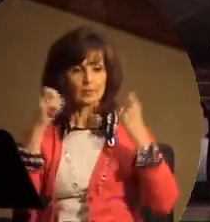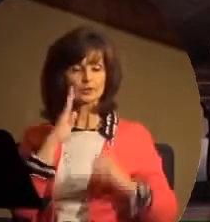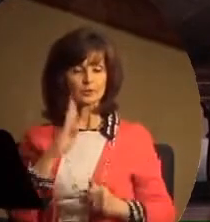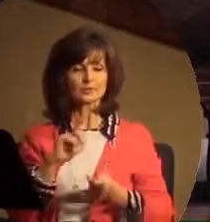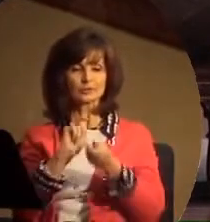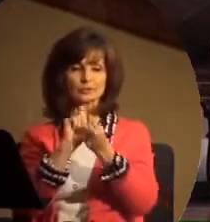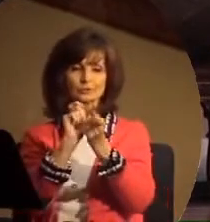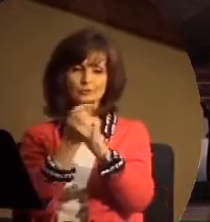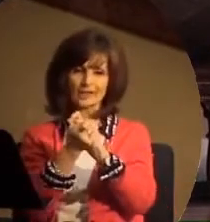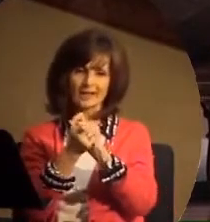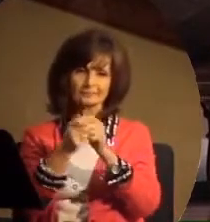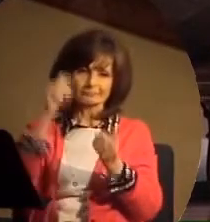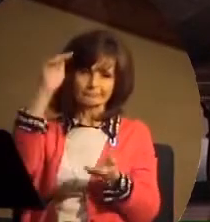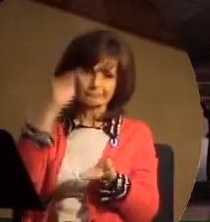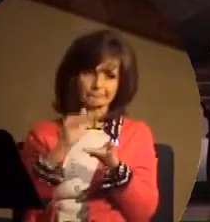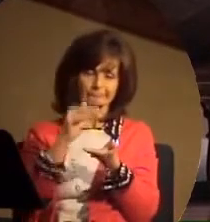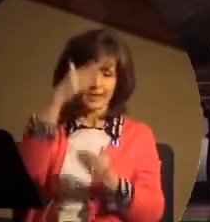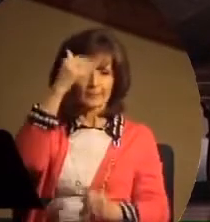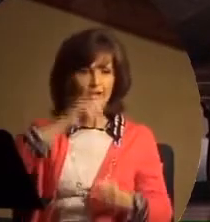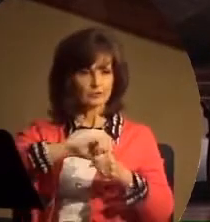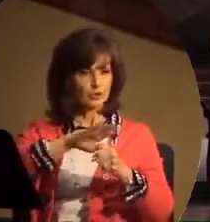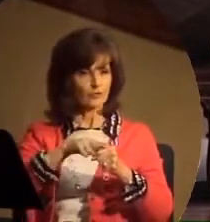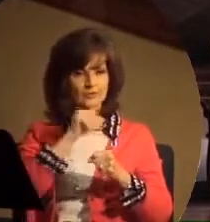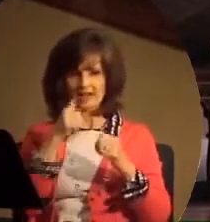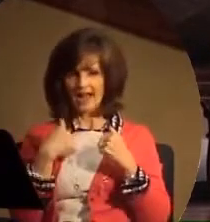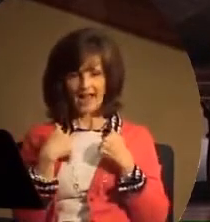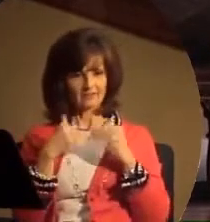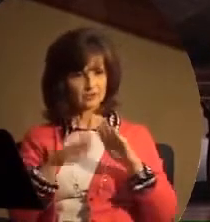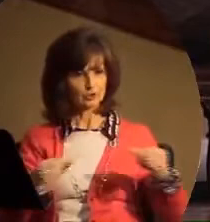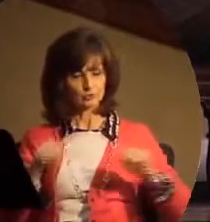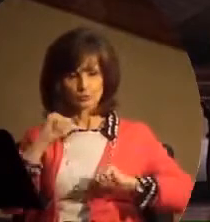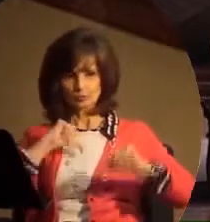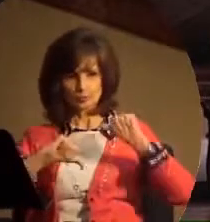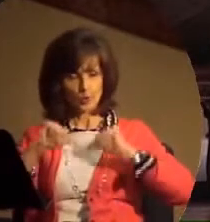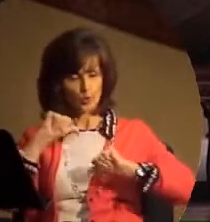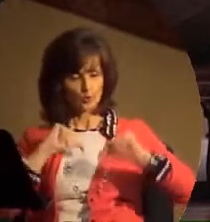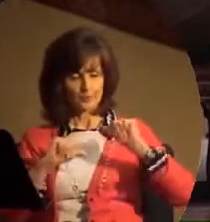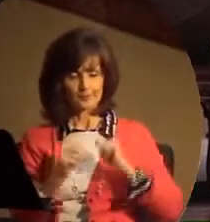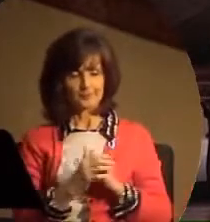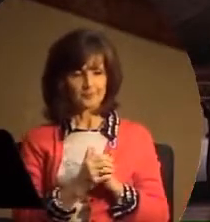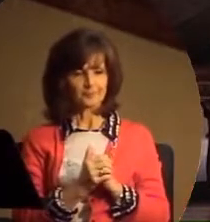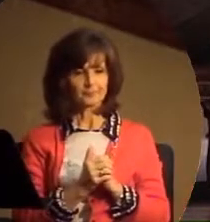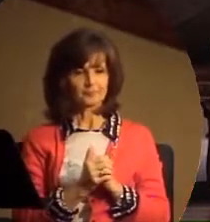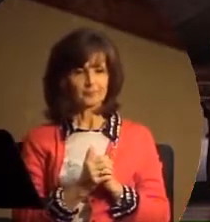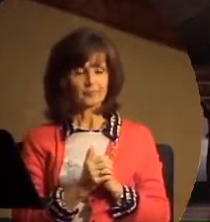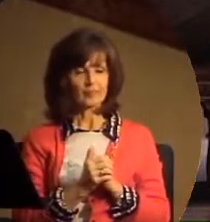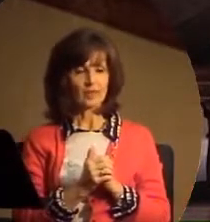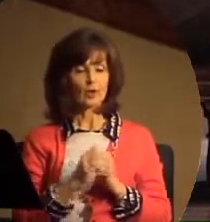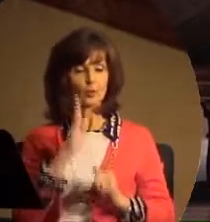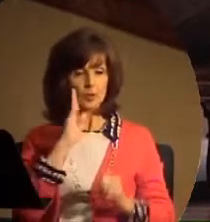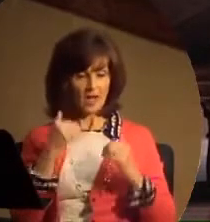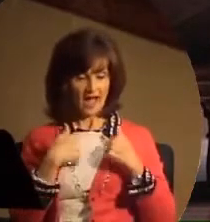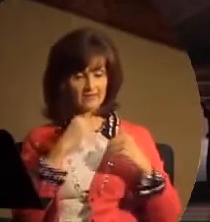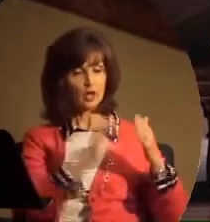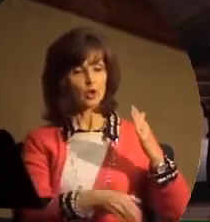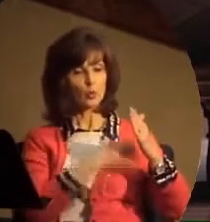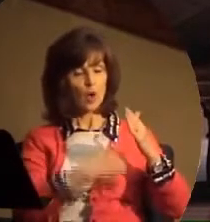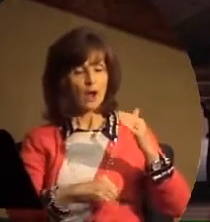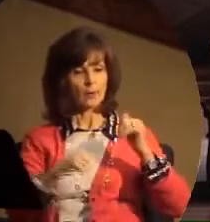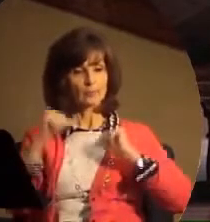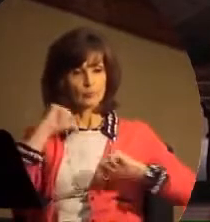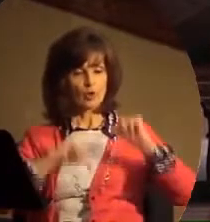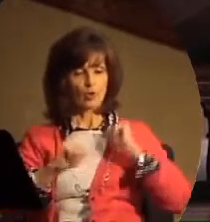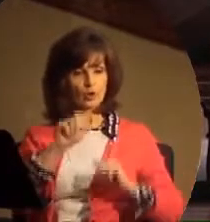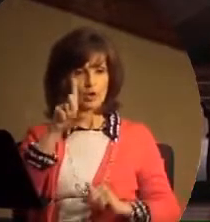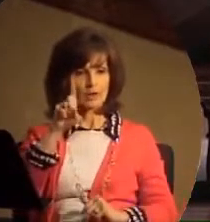year, obviously, because of the COVID. We're not having a children's program. But we will be having a choir program on December